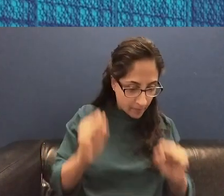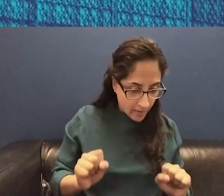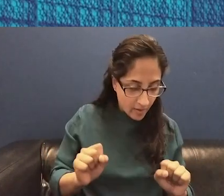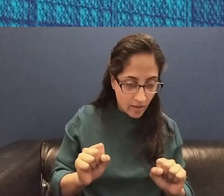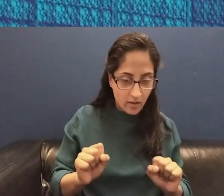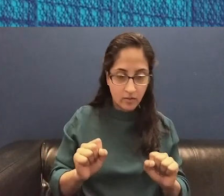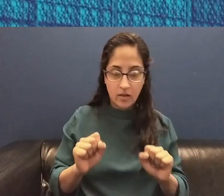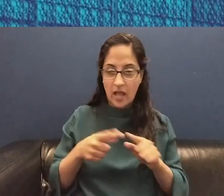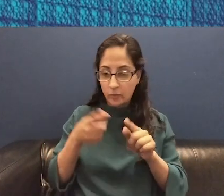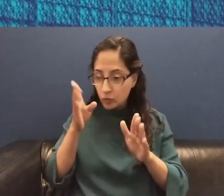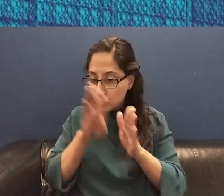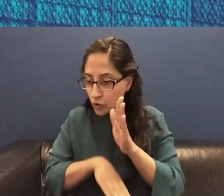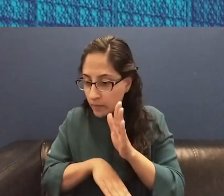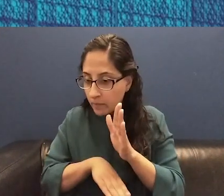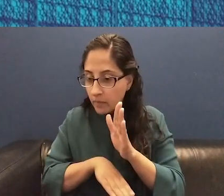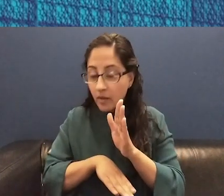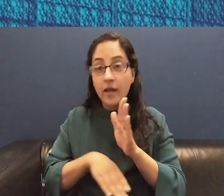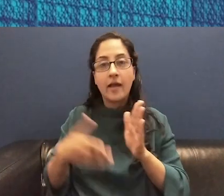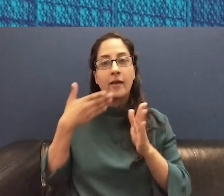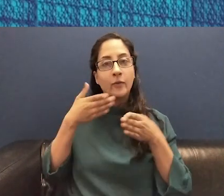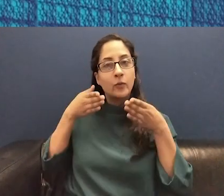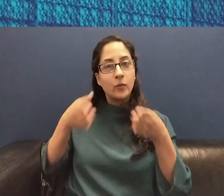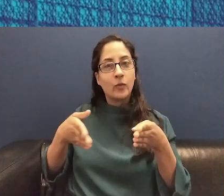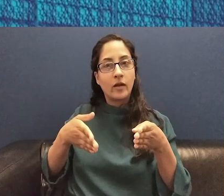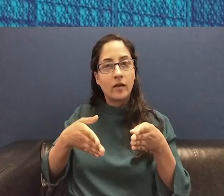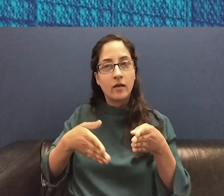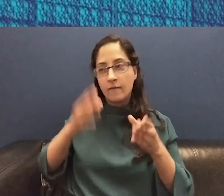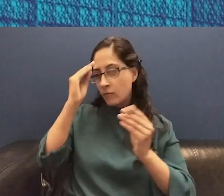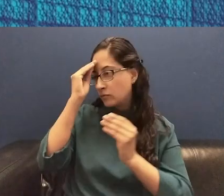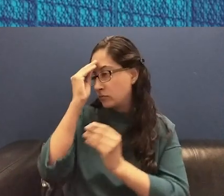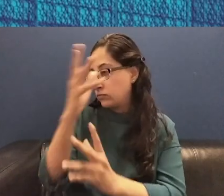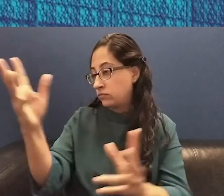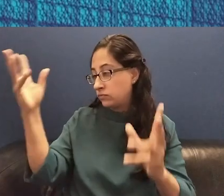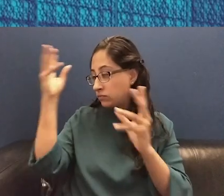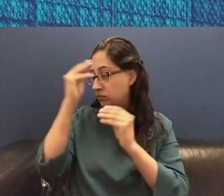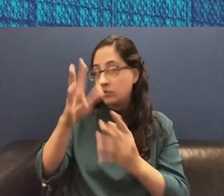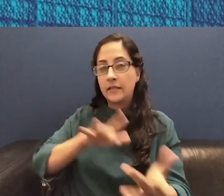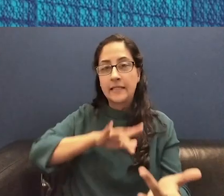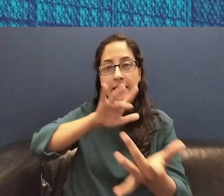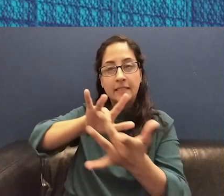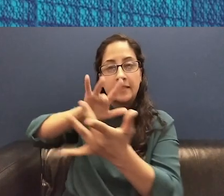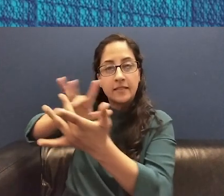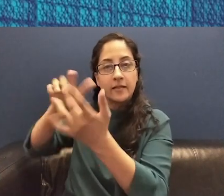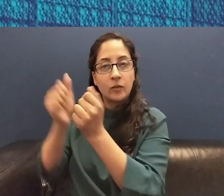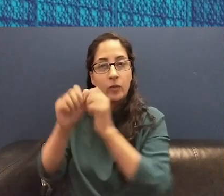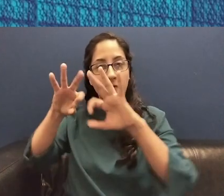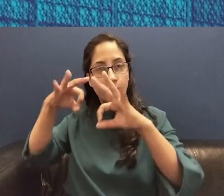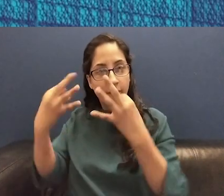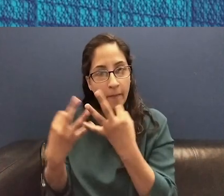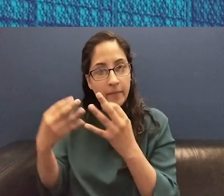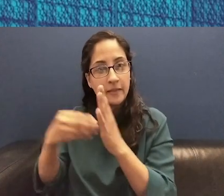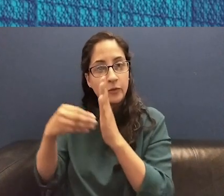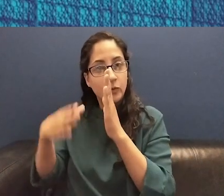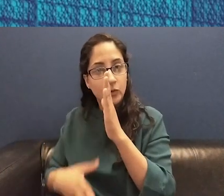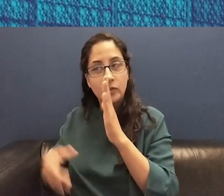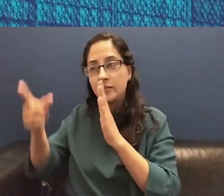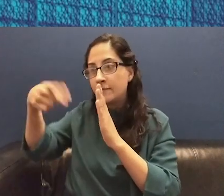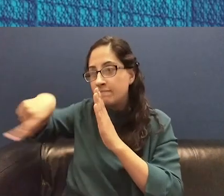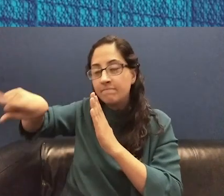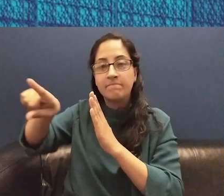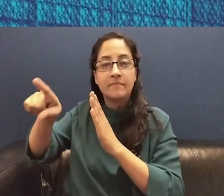of families who are not going to have access to the regular school system. So the project team came together and they started producing